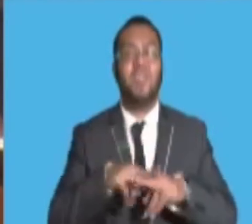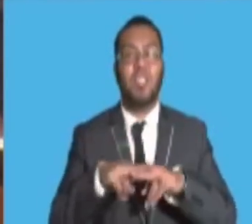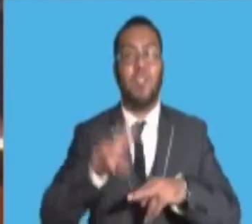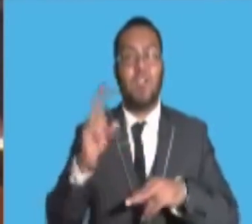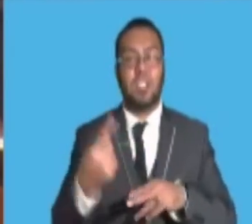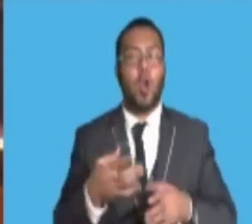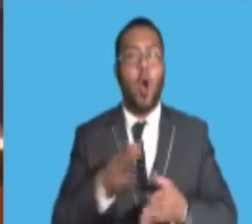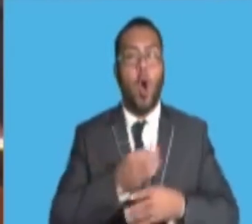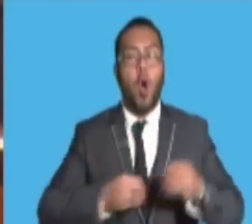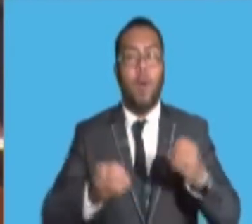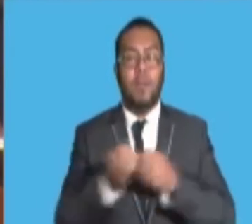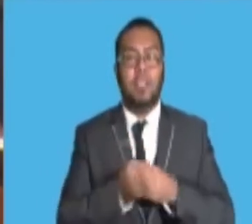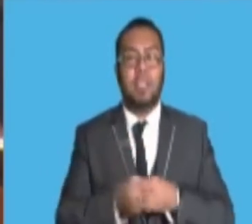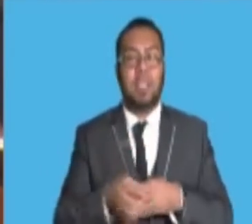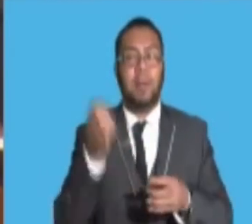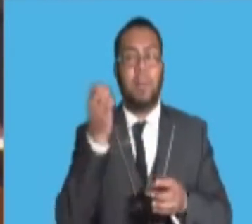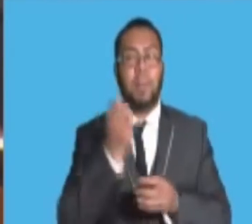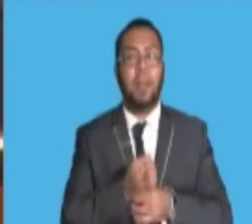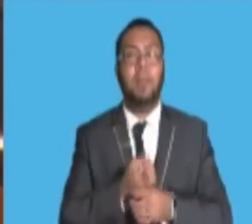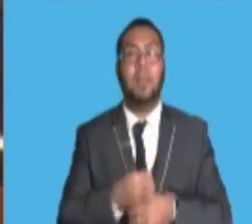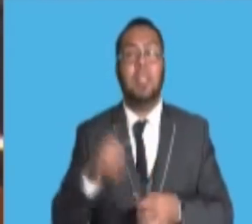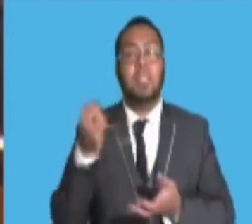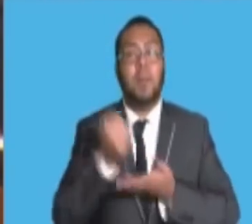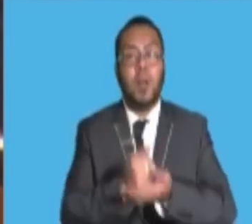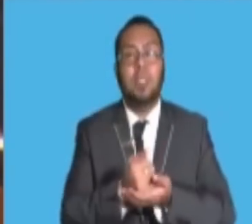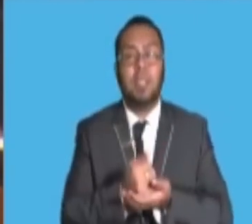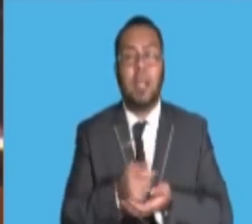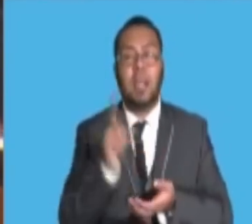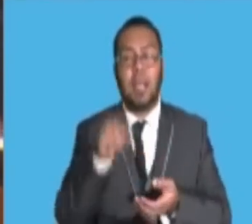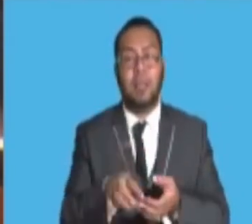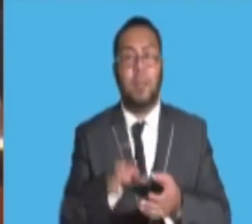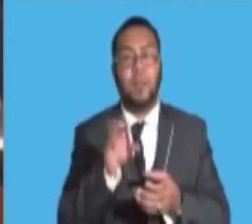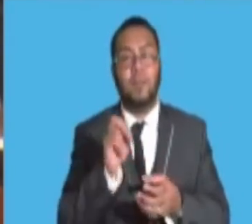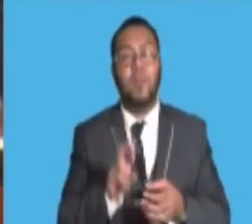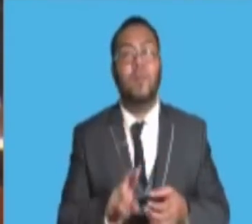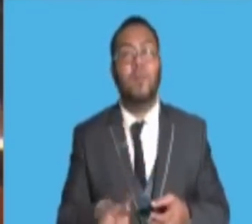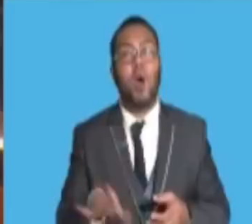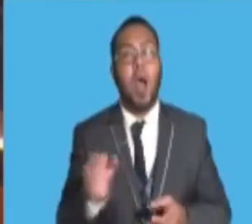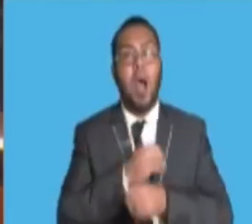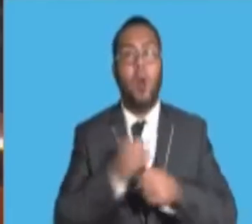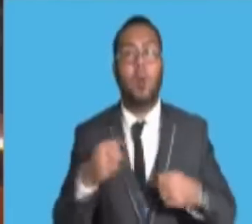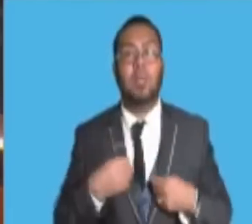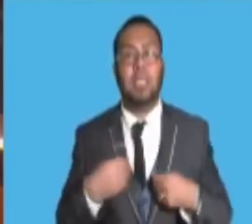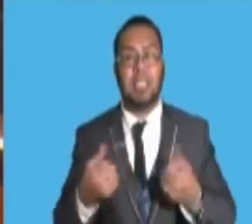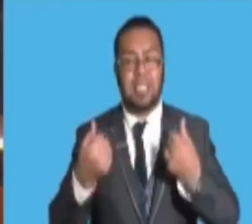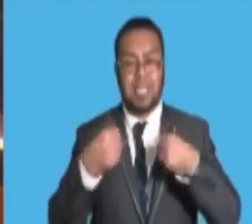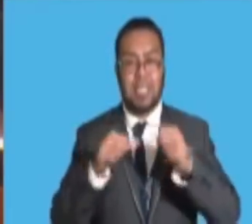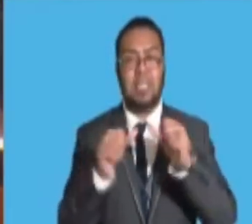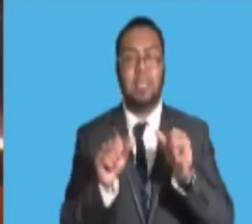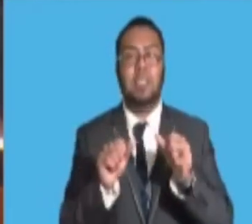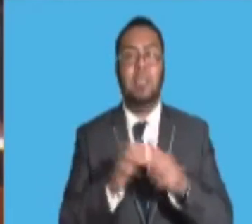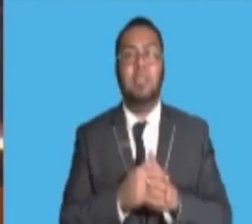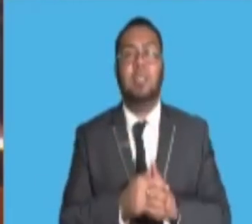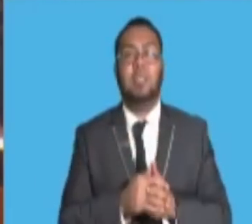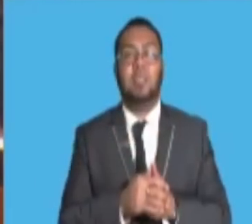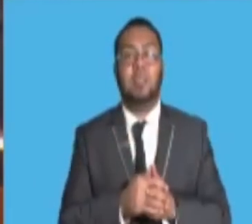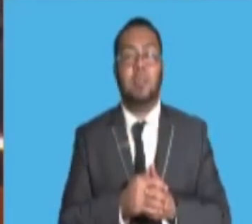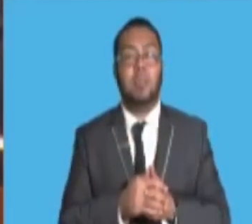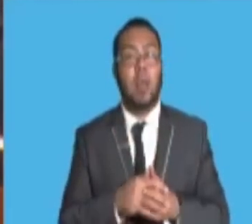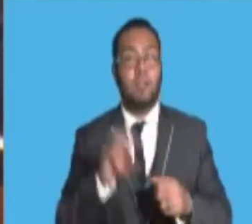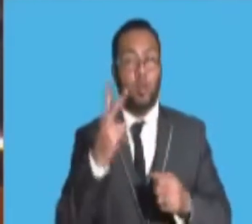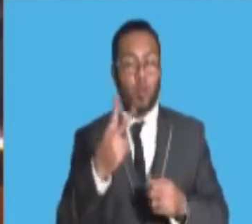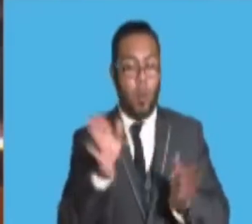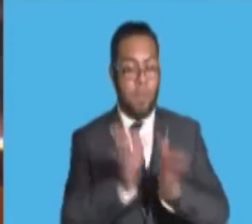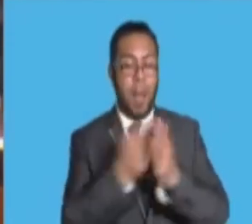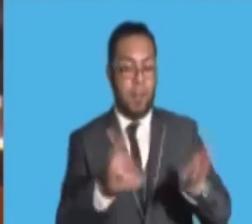executives, supporters, and volunteers because they laid the platform for our success. Madam Speaker, there are two Bible verses that always